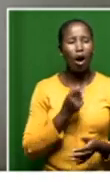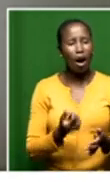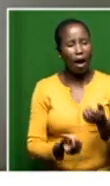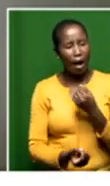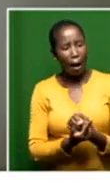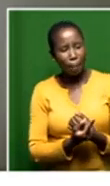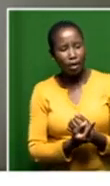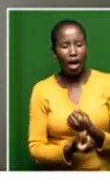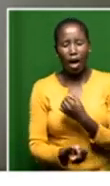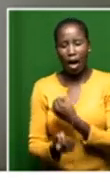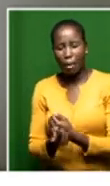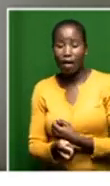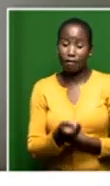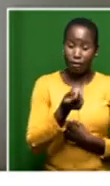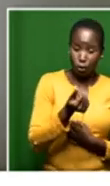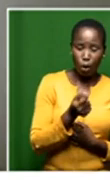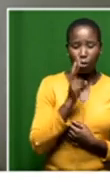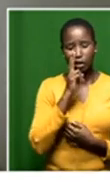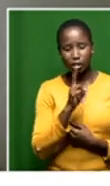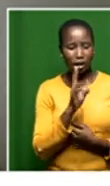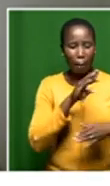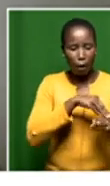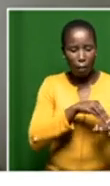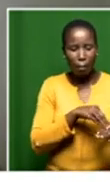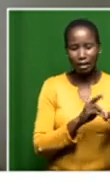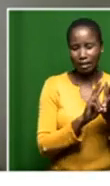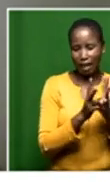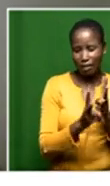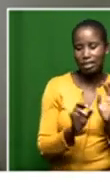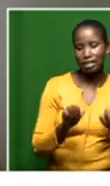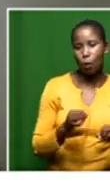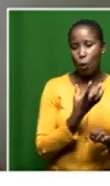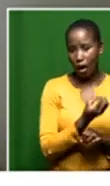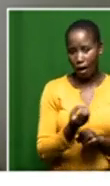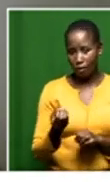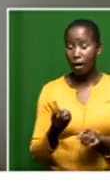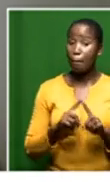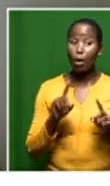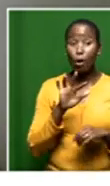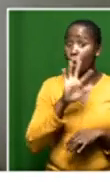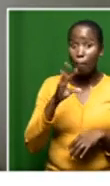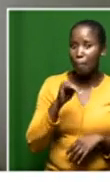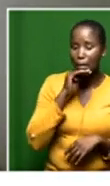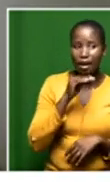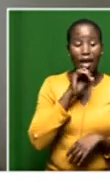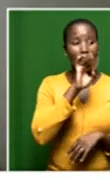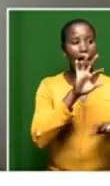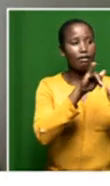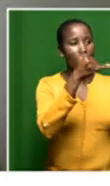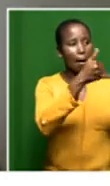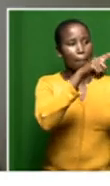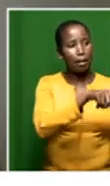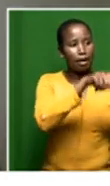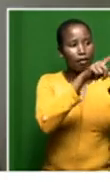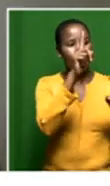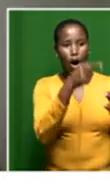that we are looking in terms of their own merits. And it doesn't necessarily mean that when one airline is grounded for a